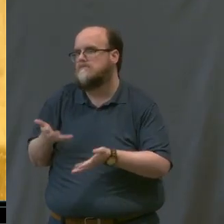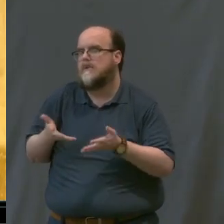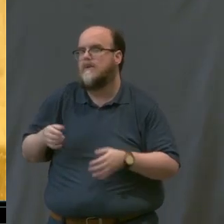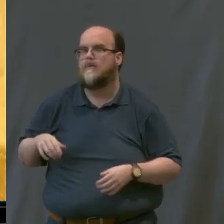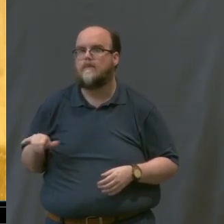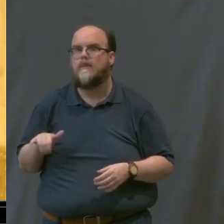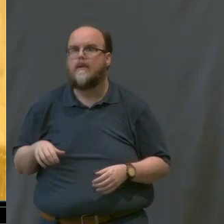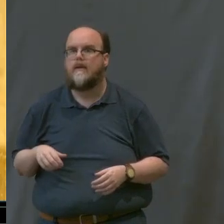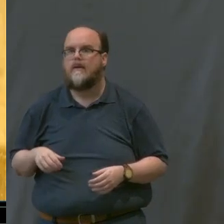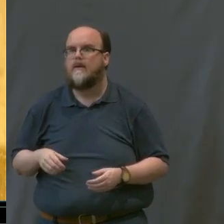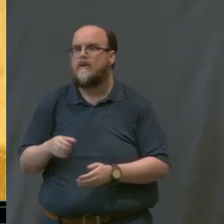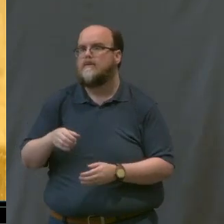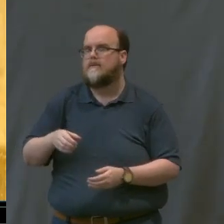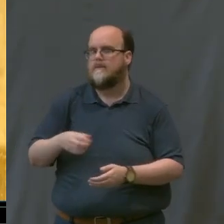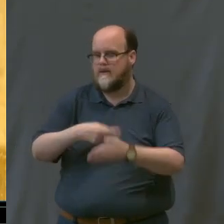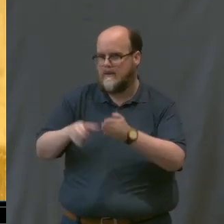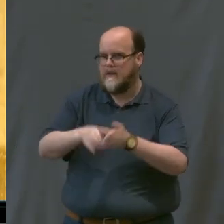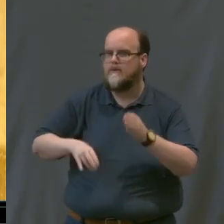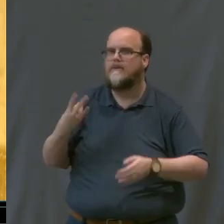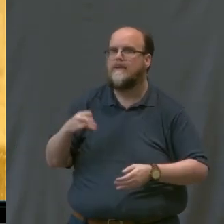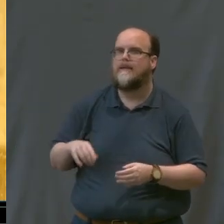talks about the 7 kings plus 1,